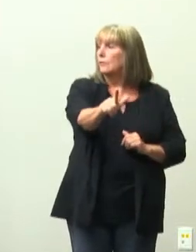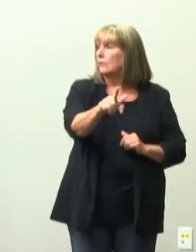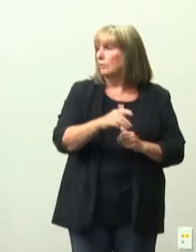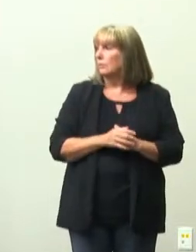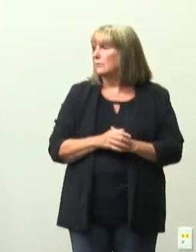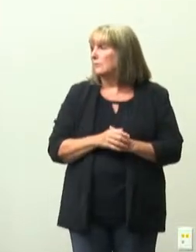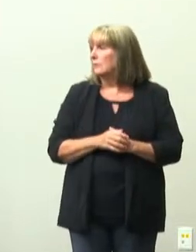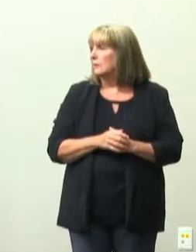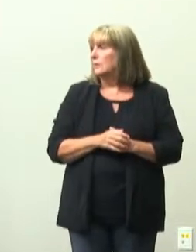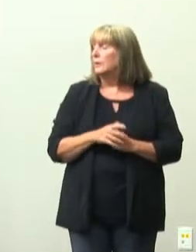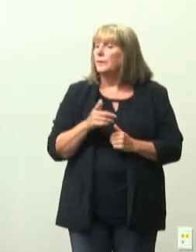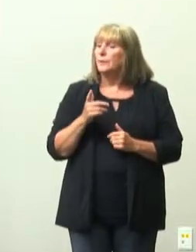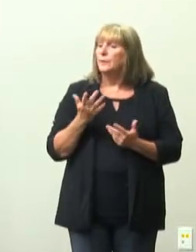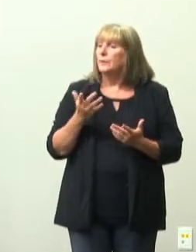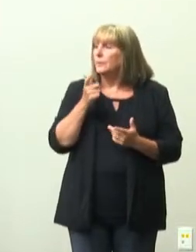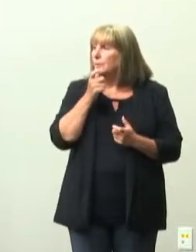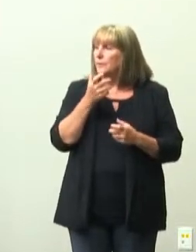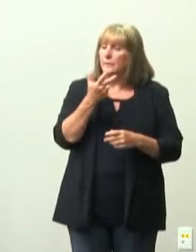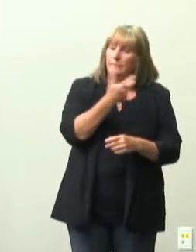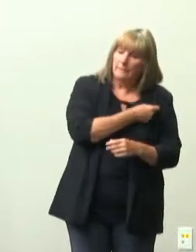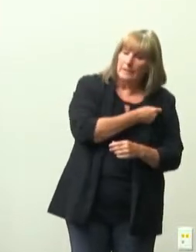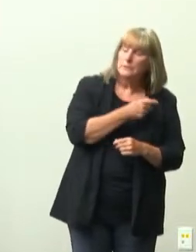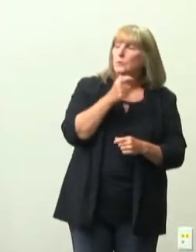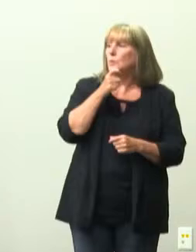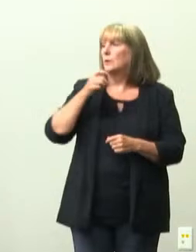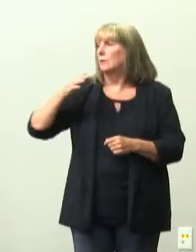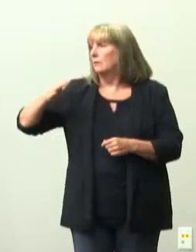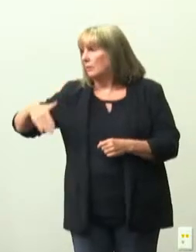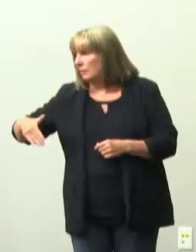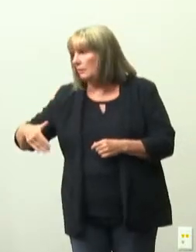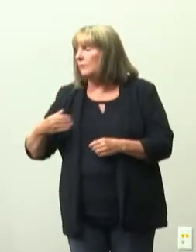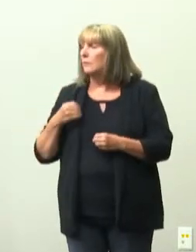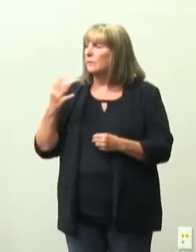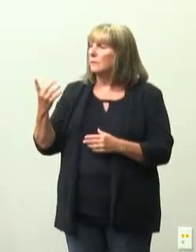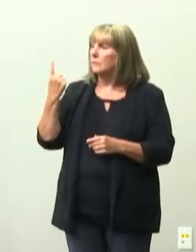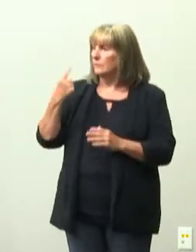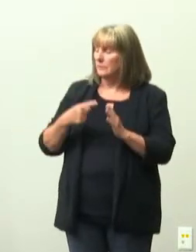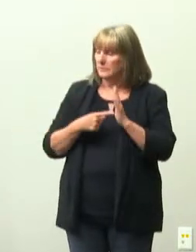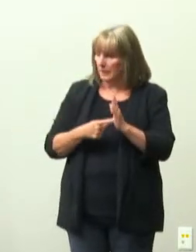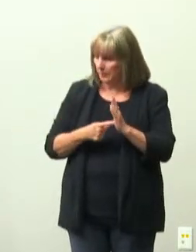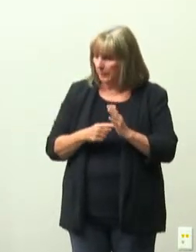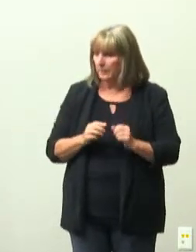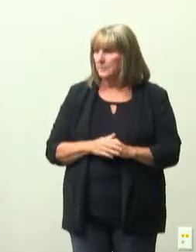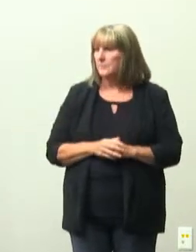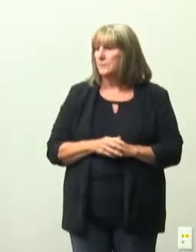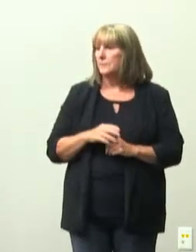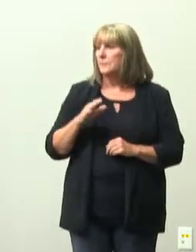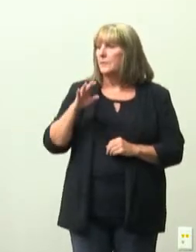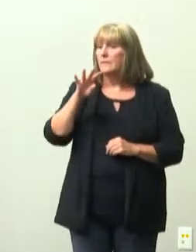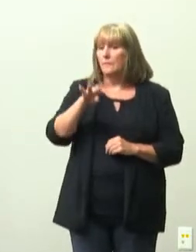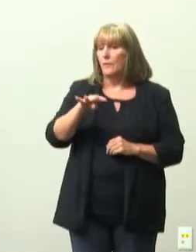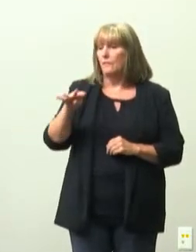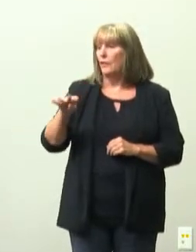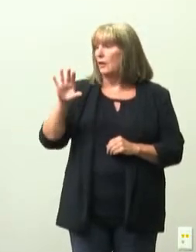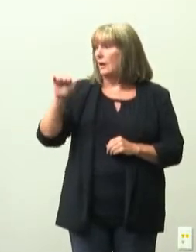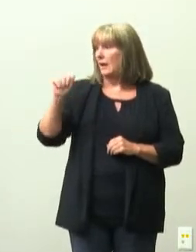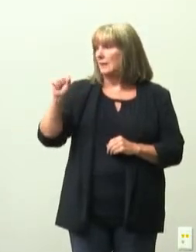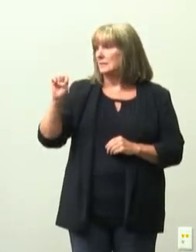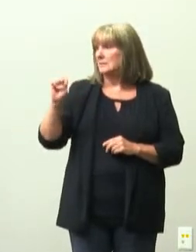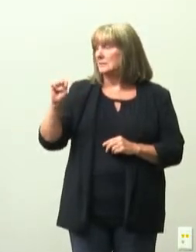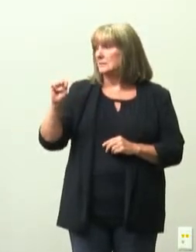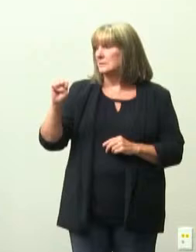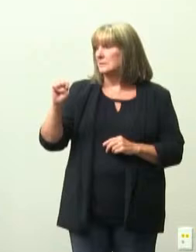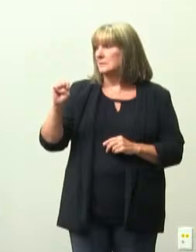in for who's vaccinated and who's not. So let me give you an example. On the 44 cases that we